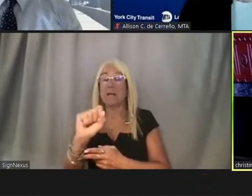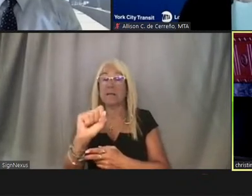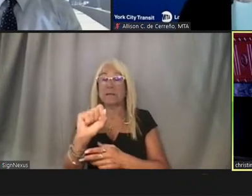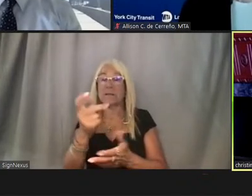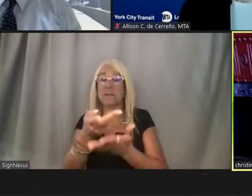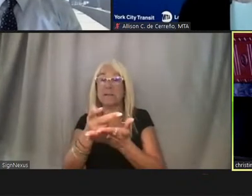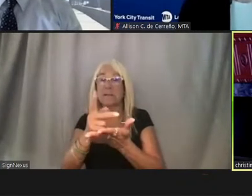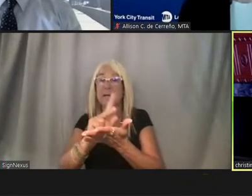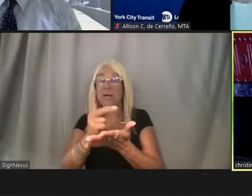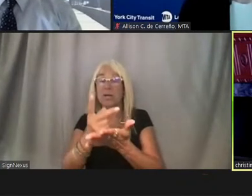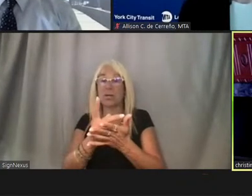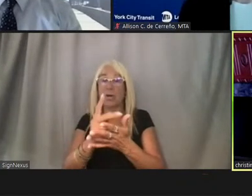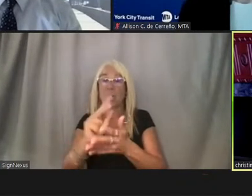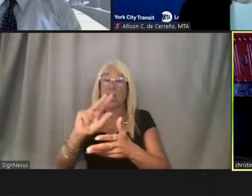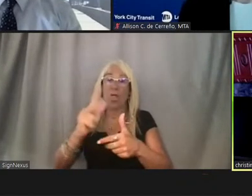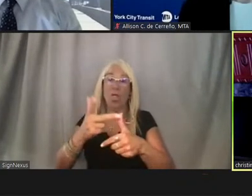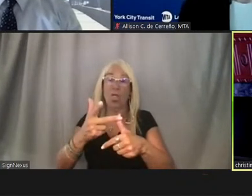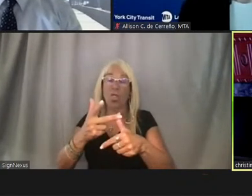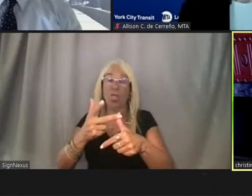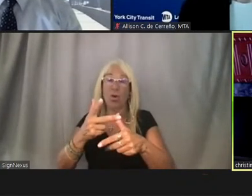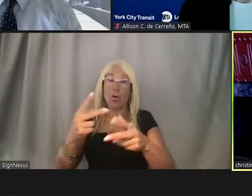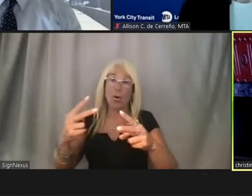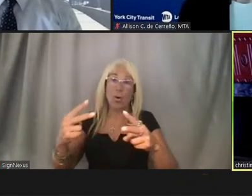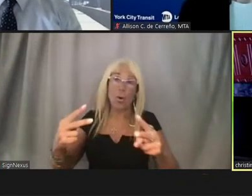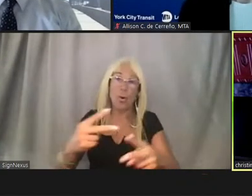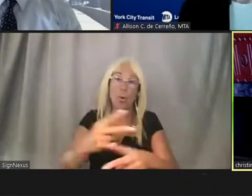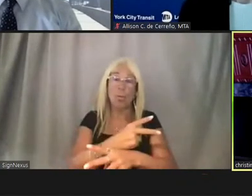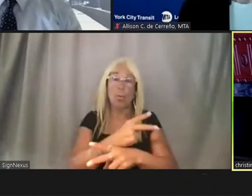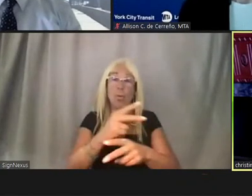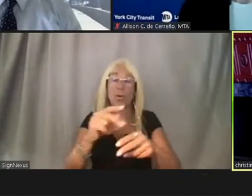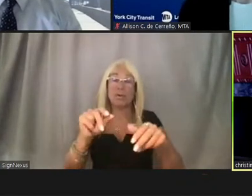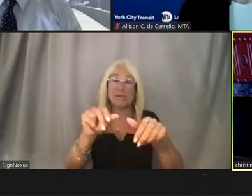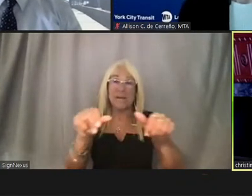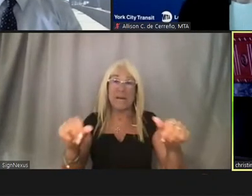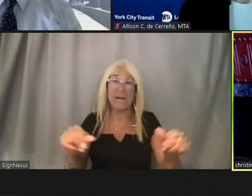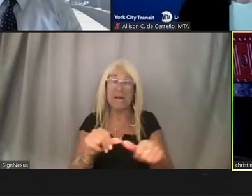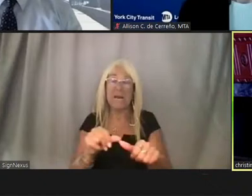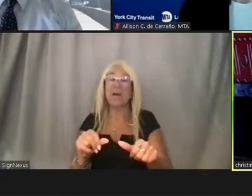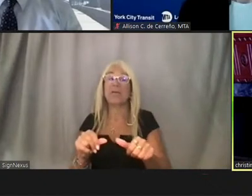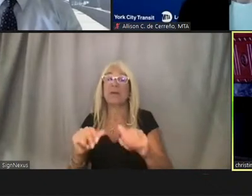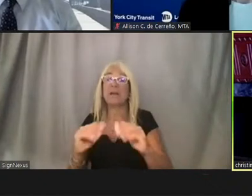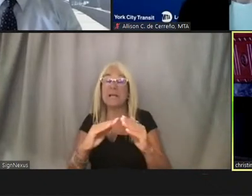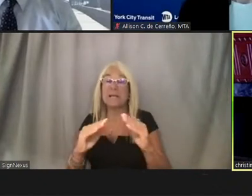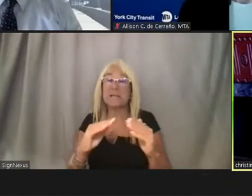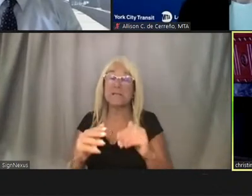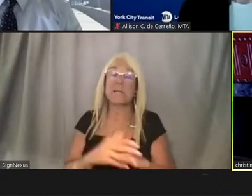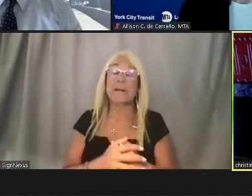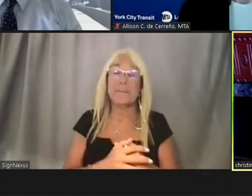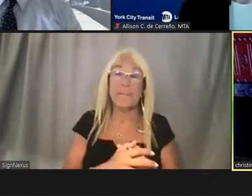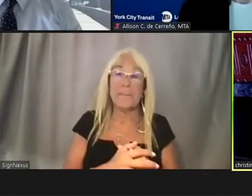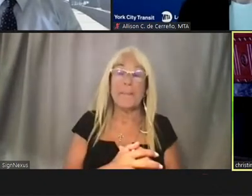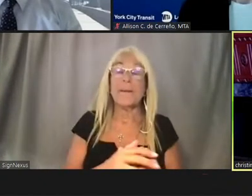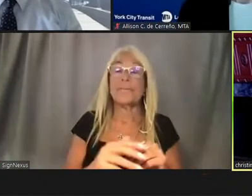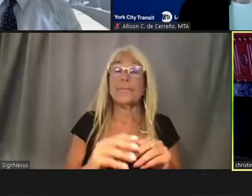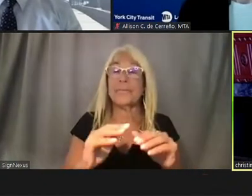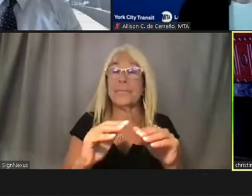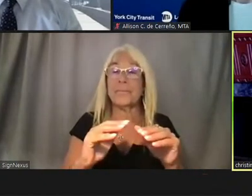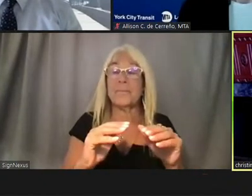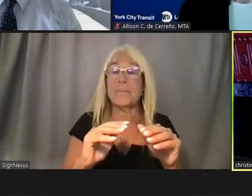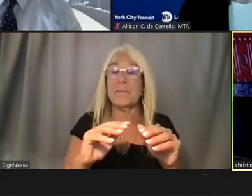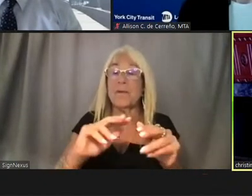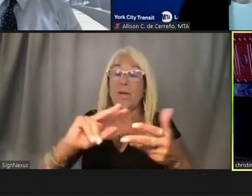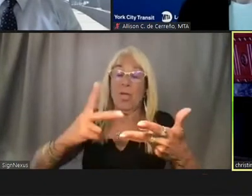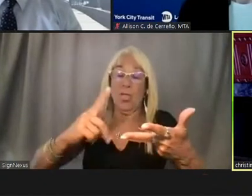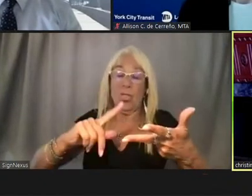right behind the Bronx and this is due to the volume of Lincoln Tunnel traffic that spilled over daily in our in our